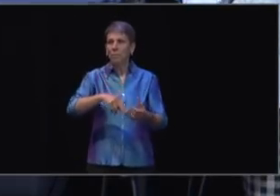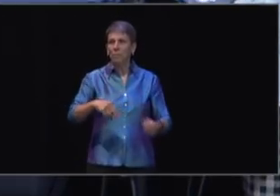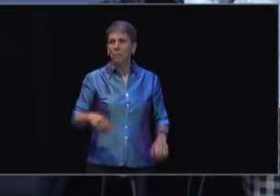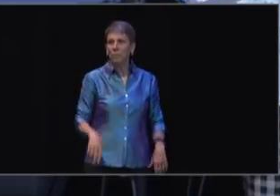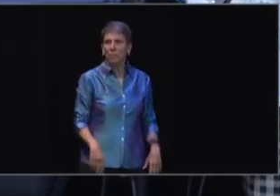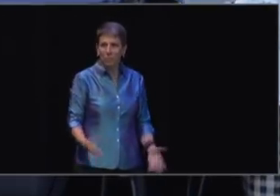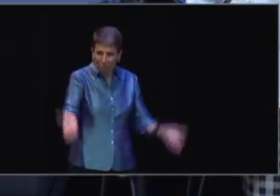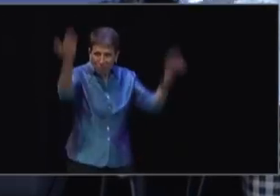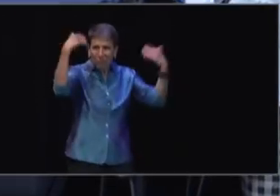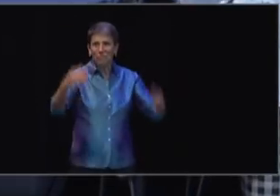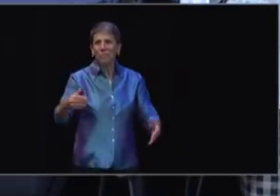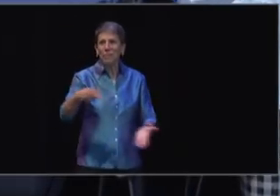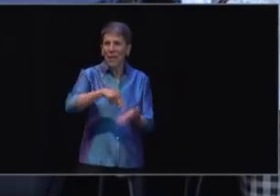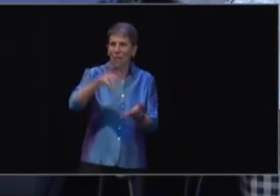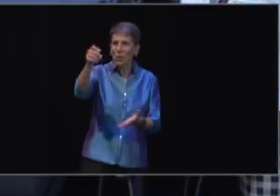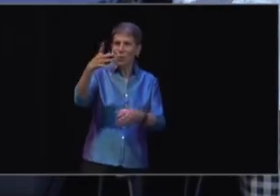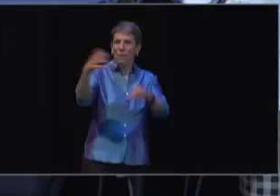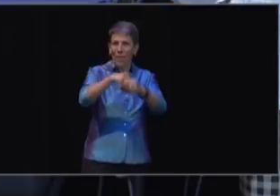Let me see you.